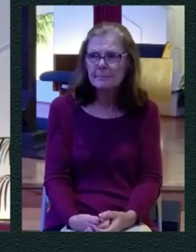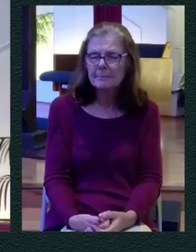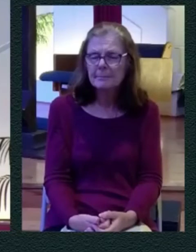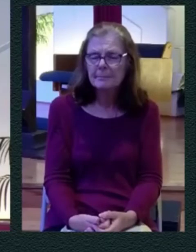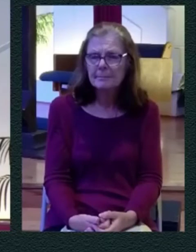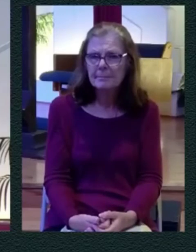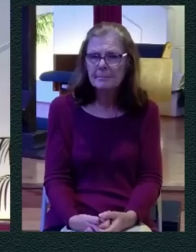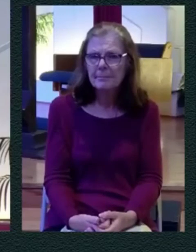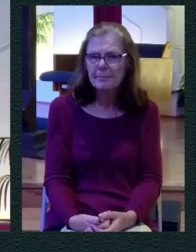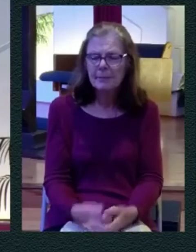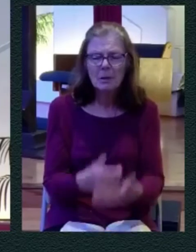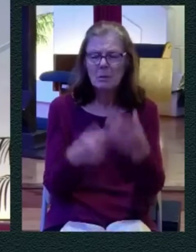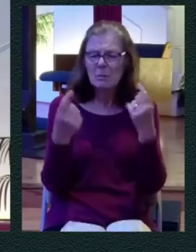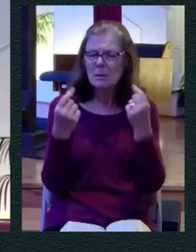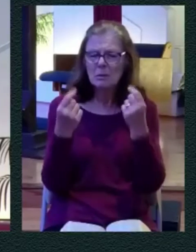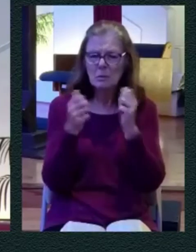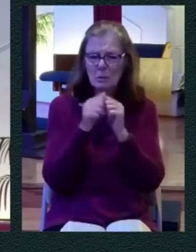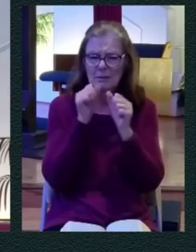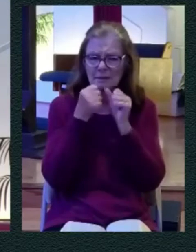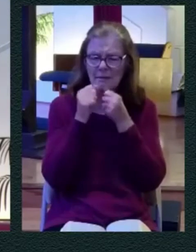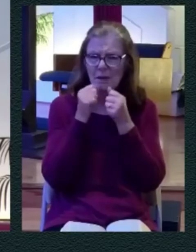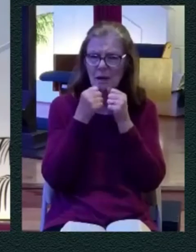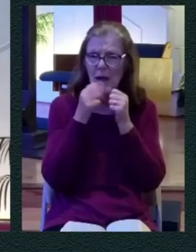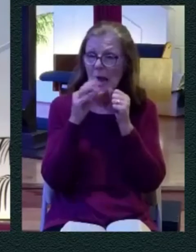What do we do with suffering? And